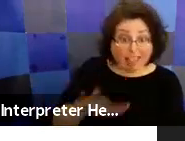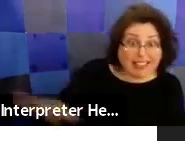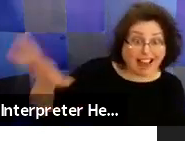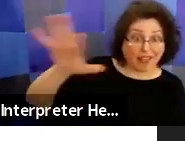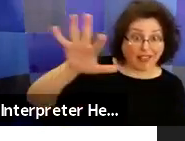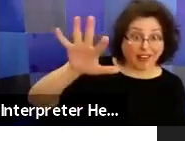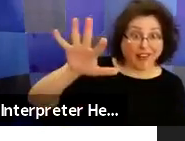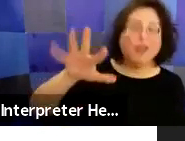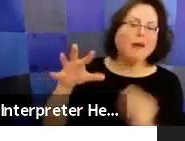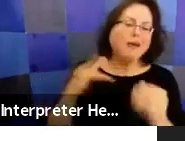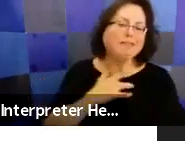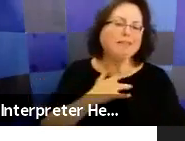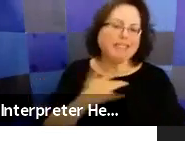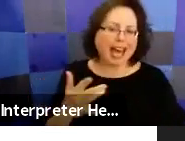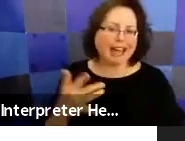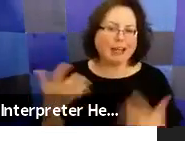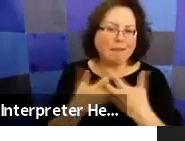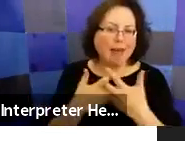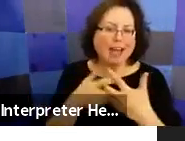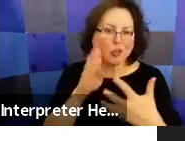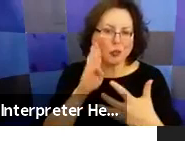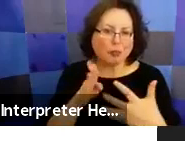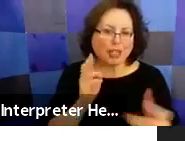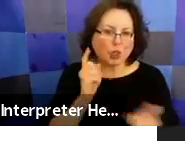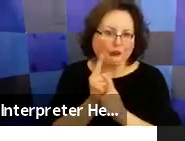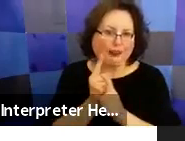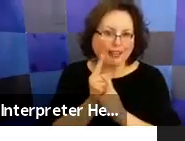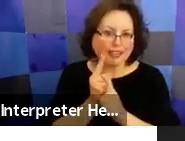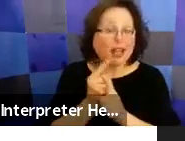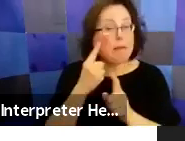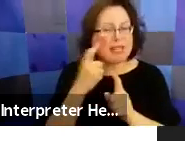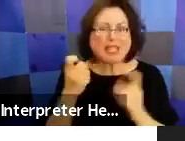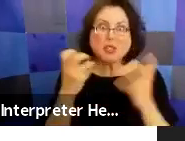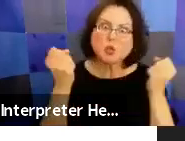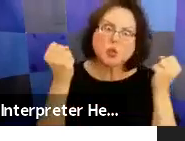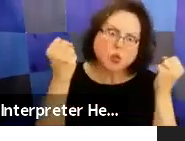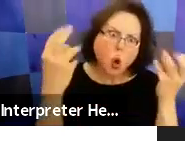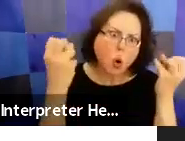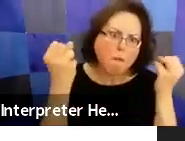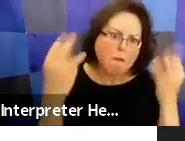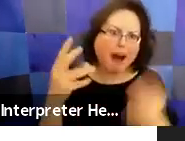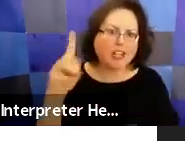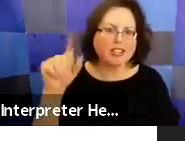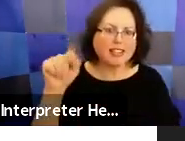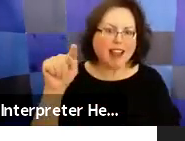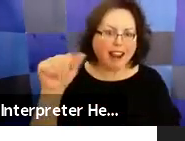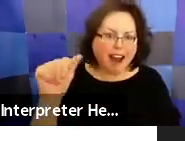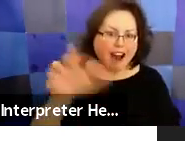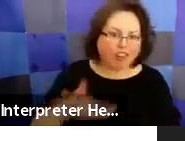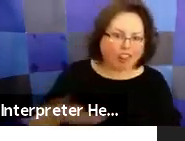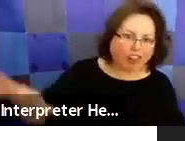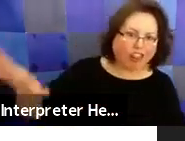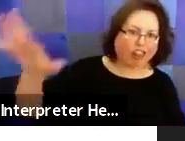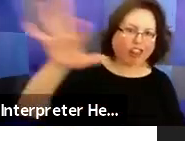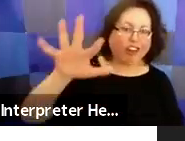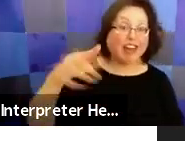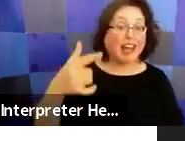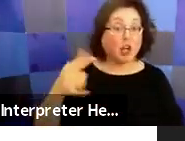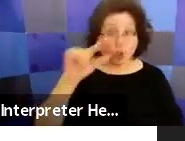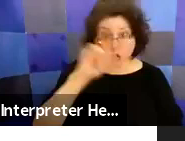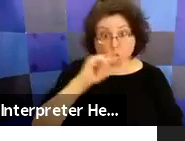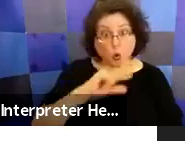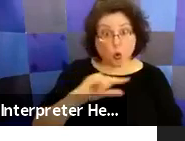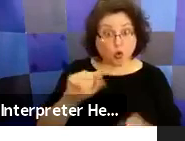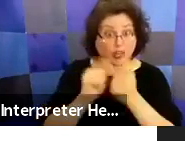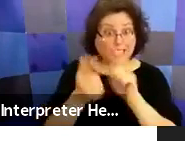likely it is that the match will be correct. And because there is so much data out there in Google Translate and on the